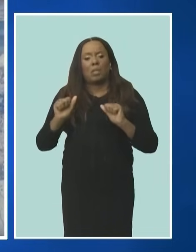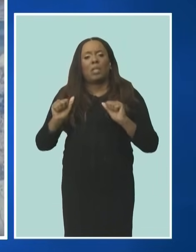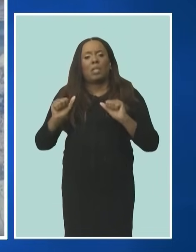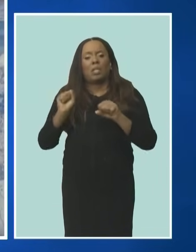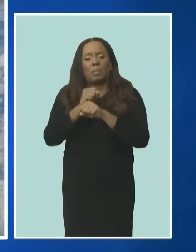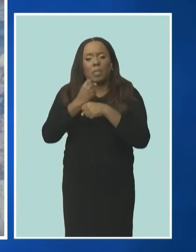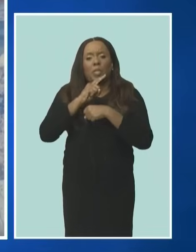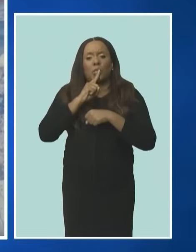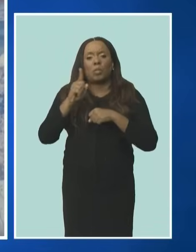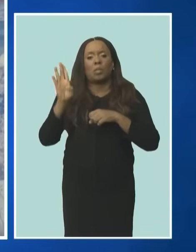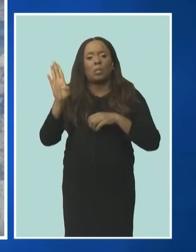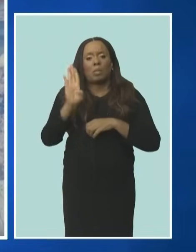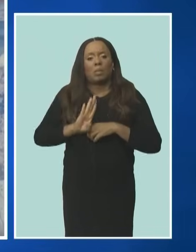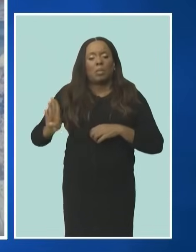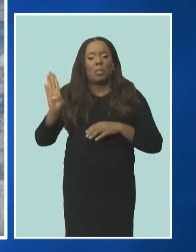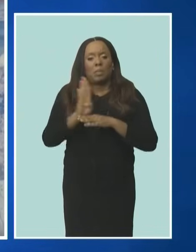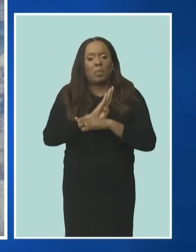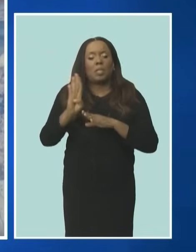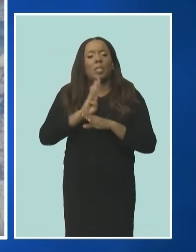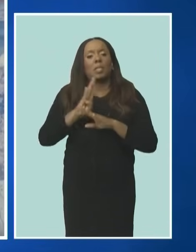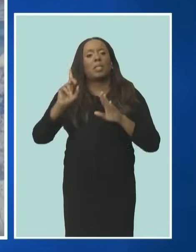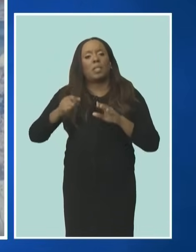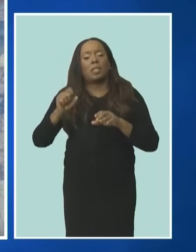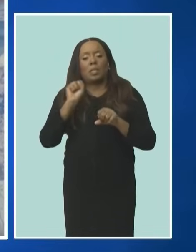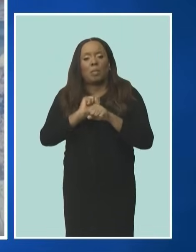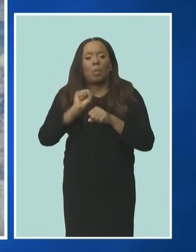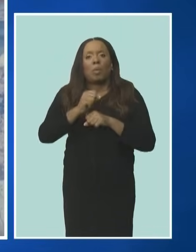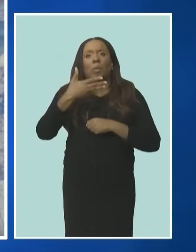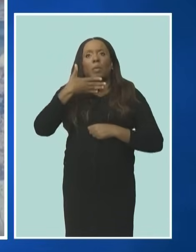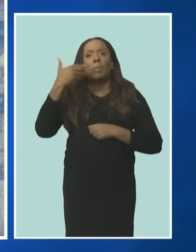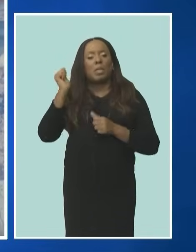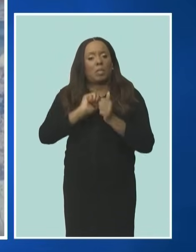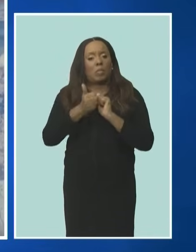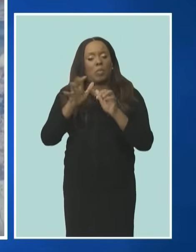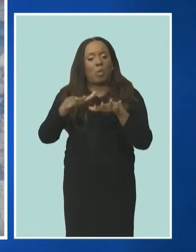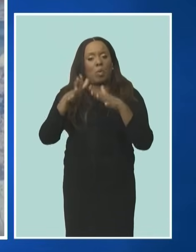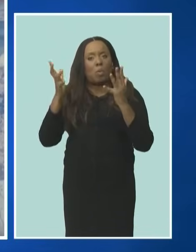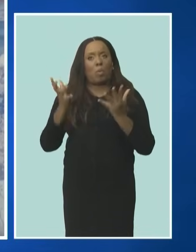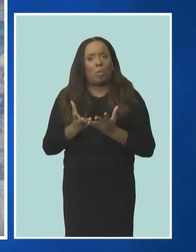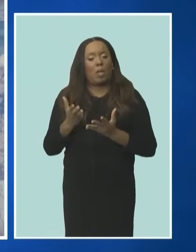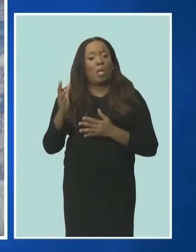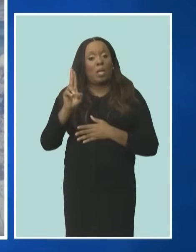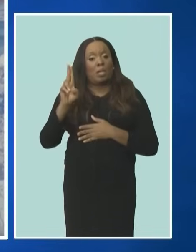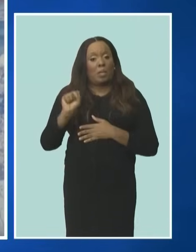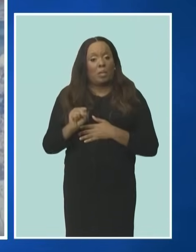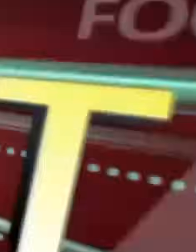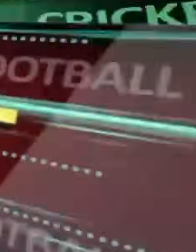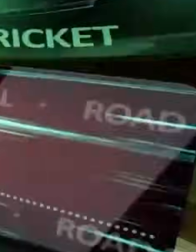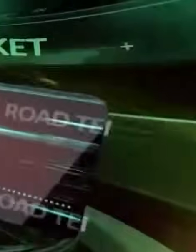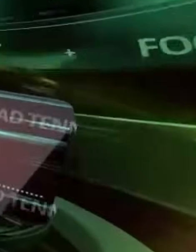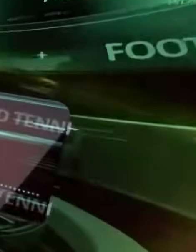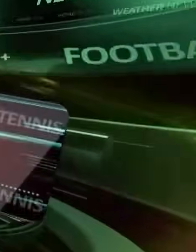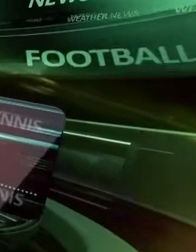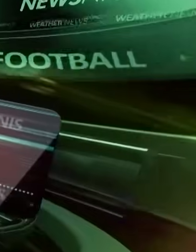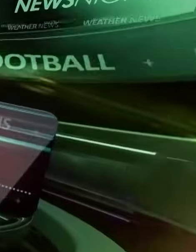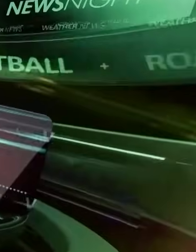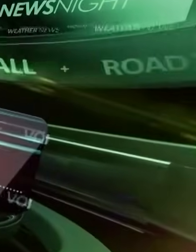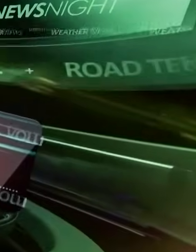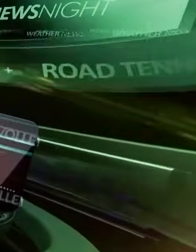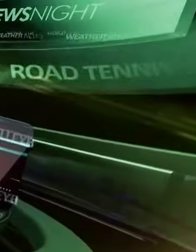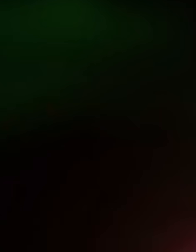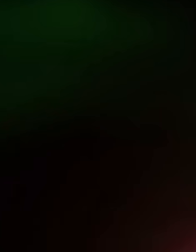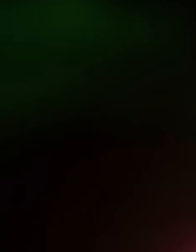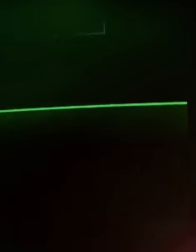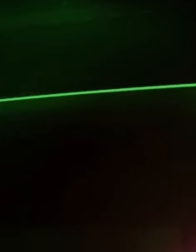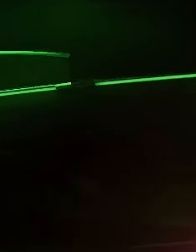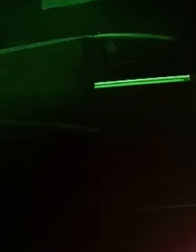Barbadian businesses as they try to penetrate and function competitively in this United States market. Sports Night,